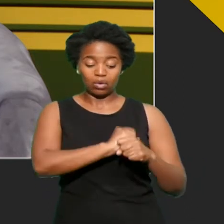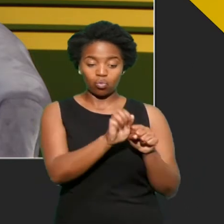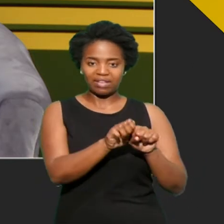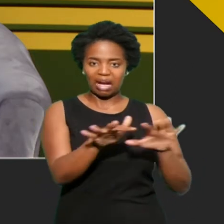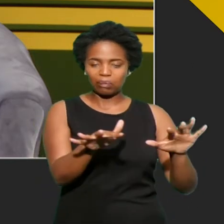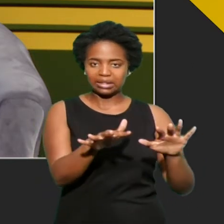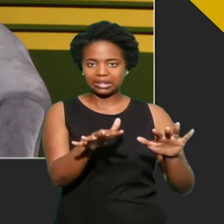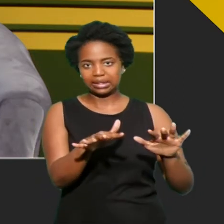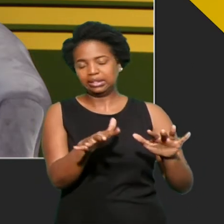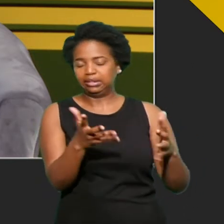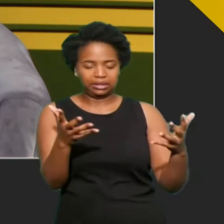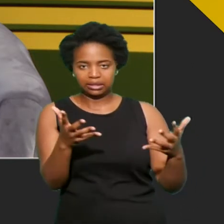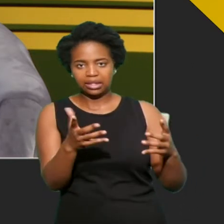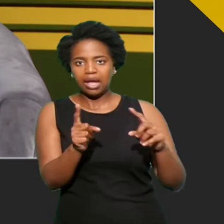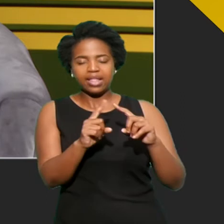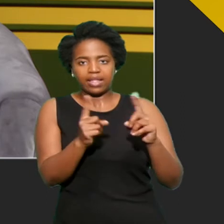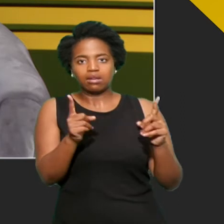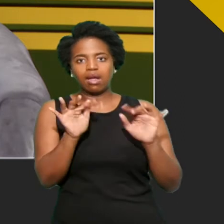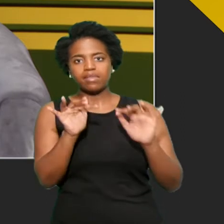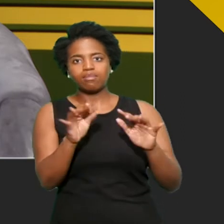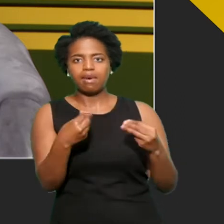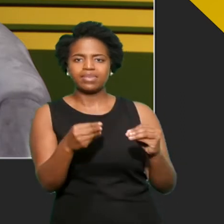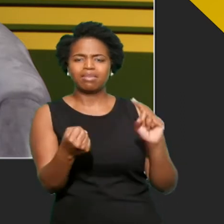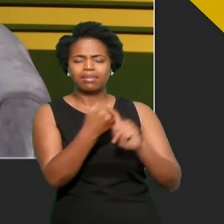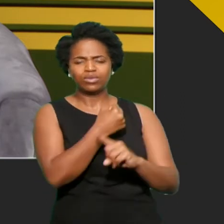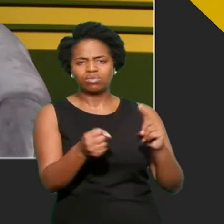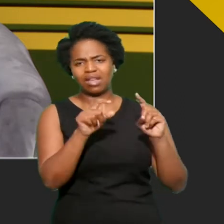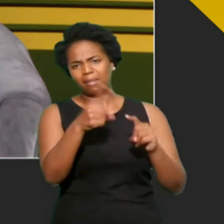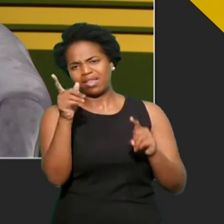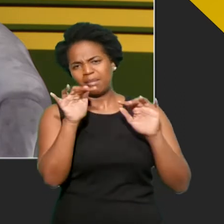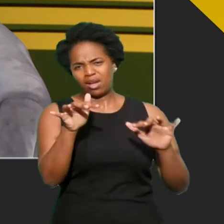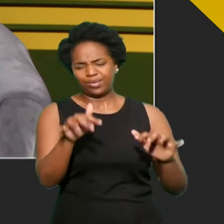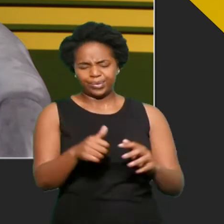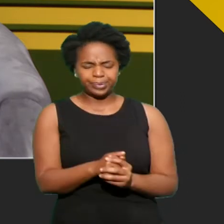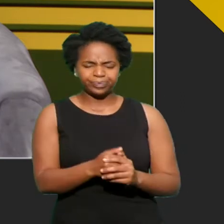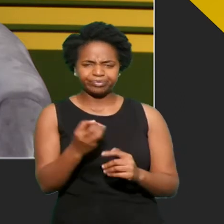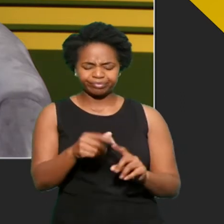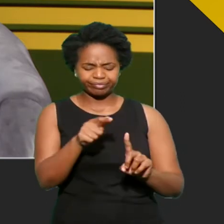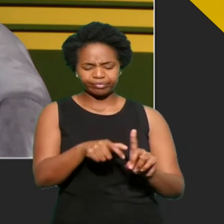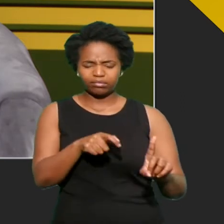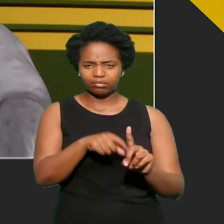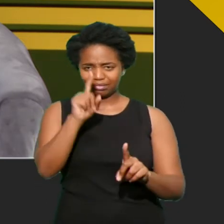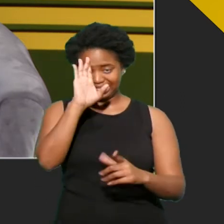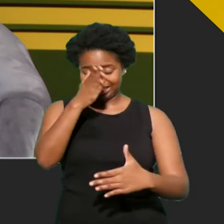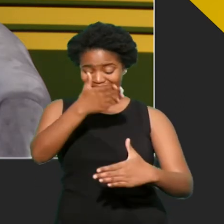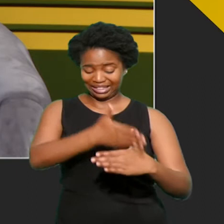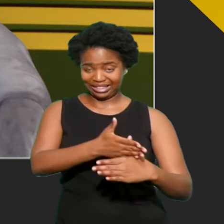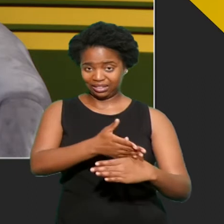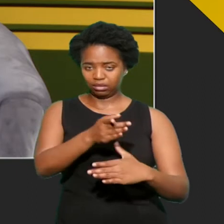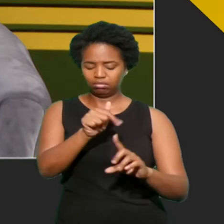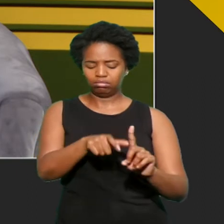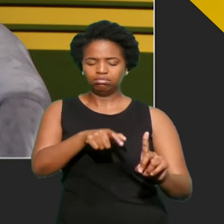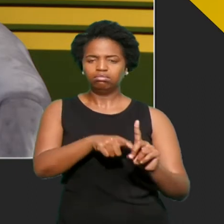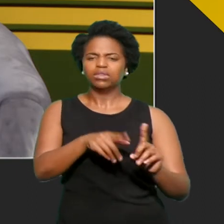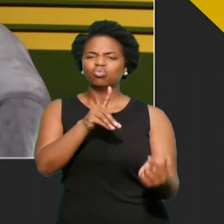corona COVID-19 as by beta. We do have joining us on the line Professor Mzika Zinduna, who's a clinical psychologist. What